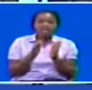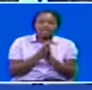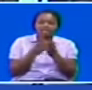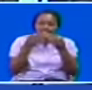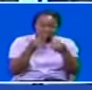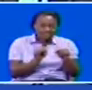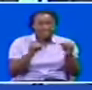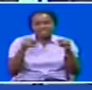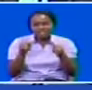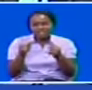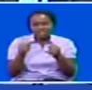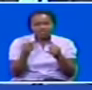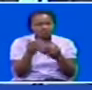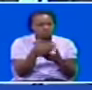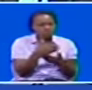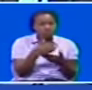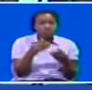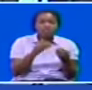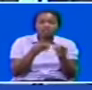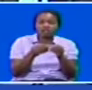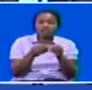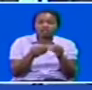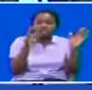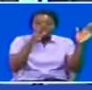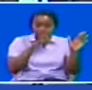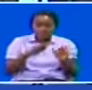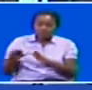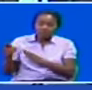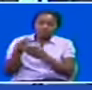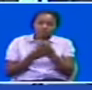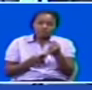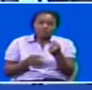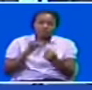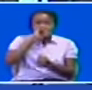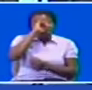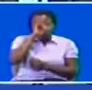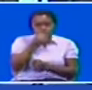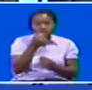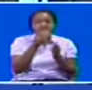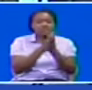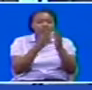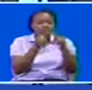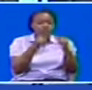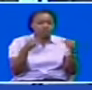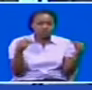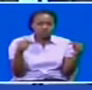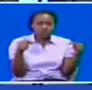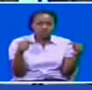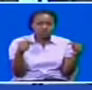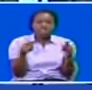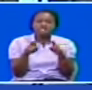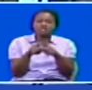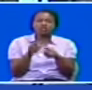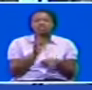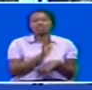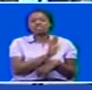to marshal the numbers in Parliament from both the ruling Jubilee Coalition and the opposition to veto that particular